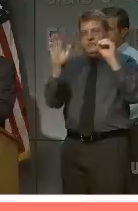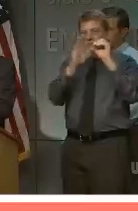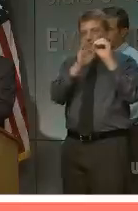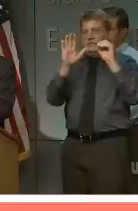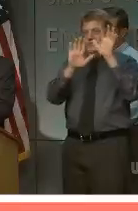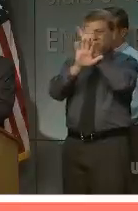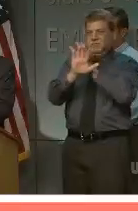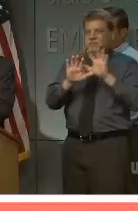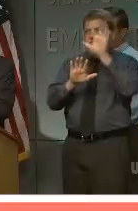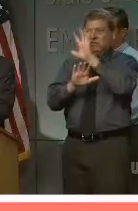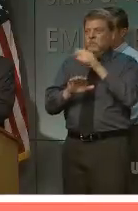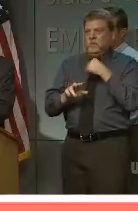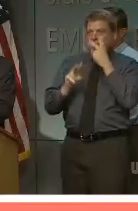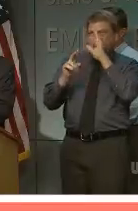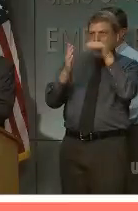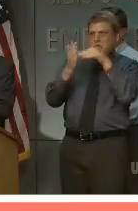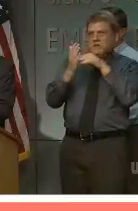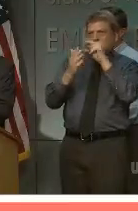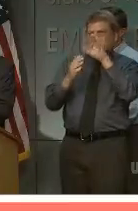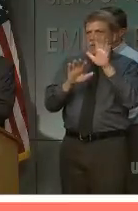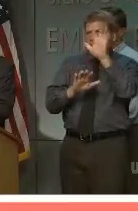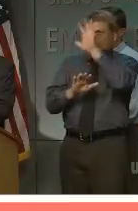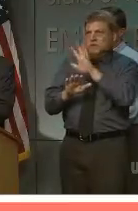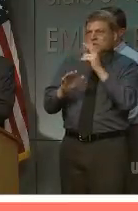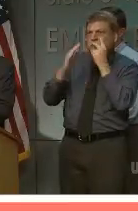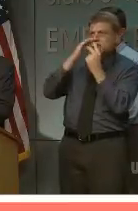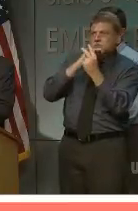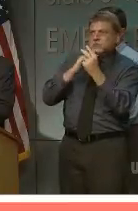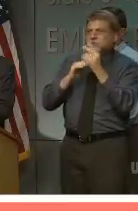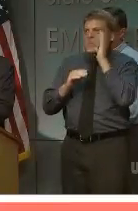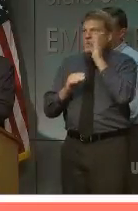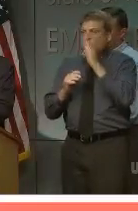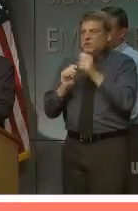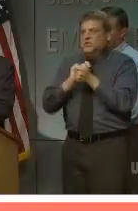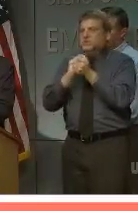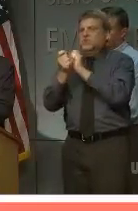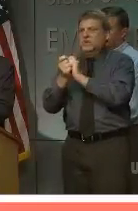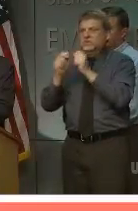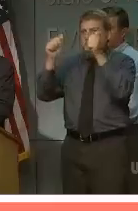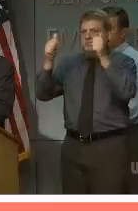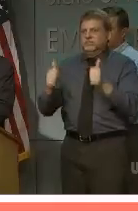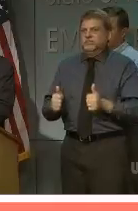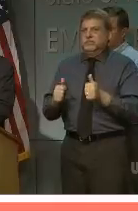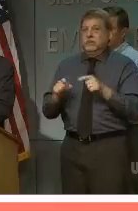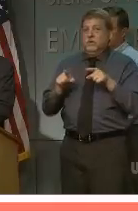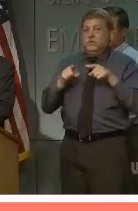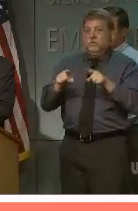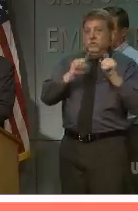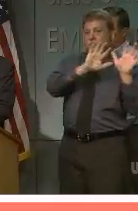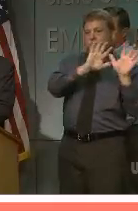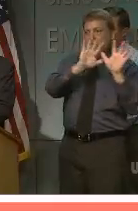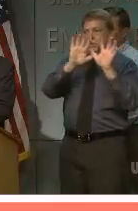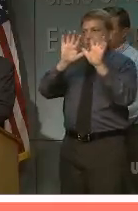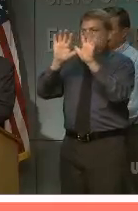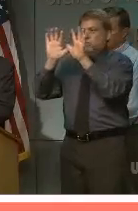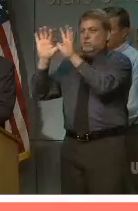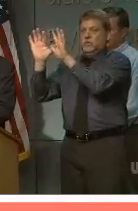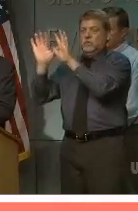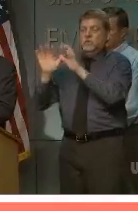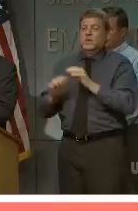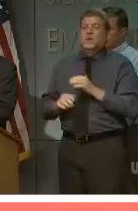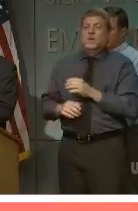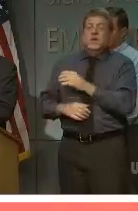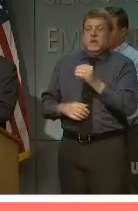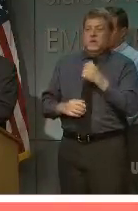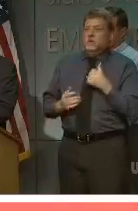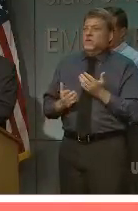monitoring mobility closely, anticipate those conditions will change rapidly as this storm progresses east and north. And